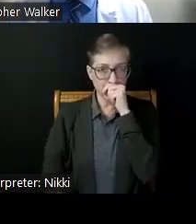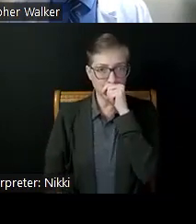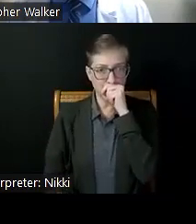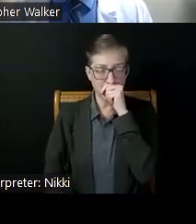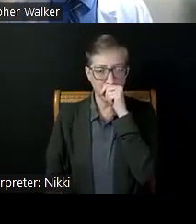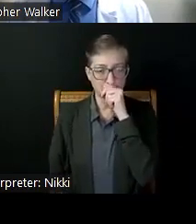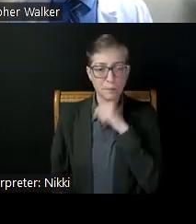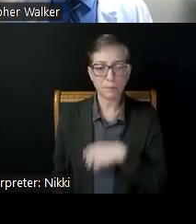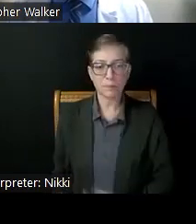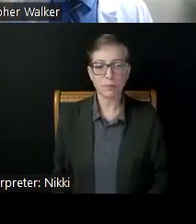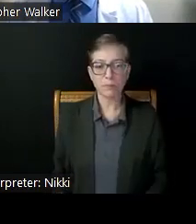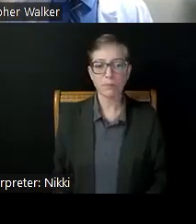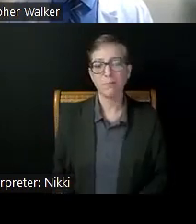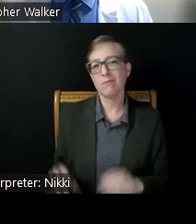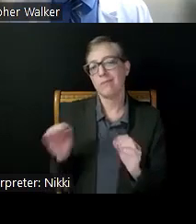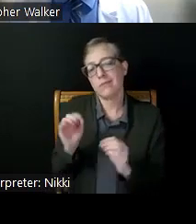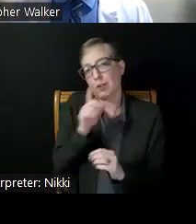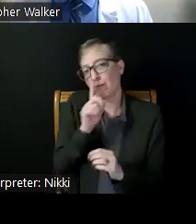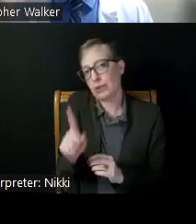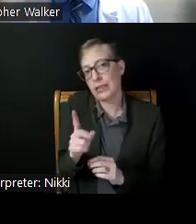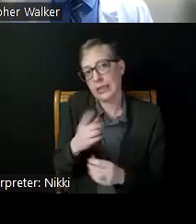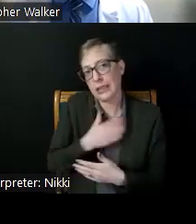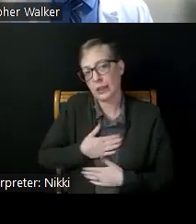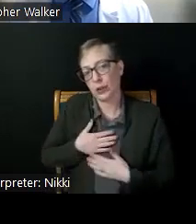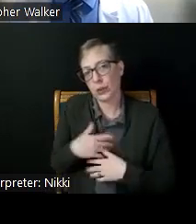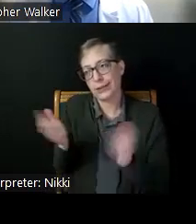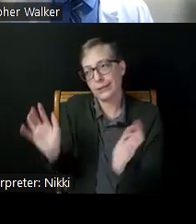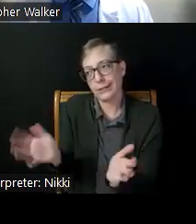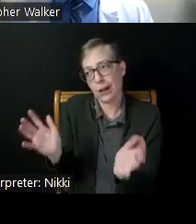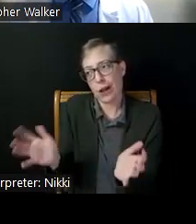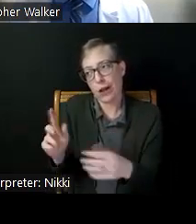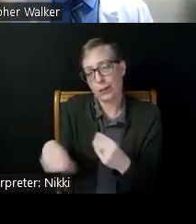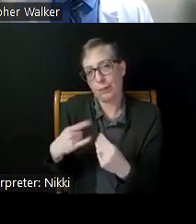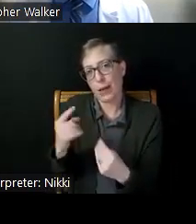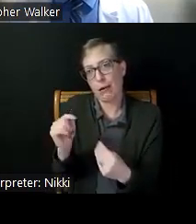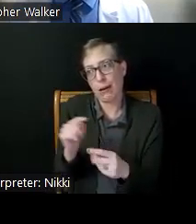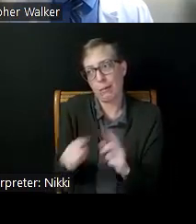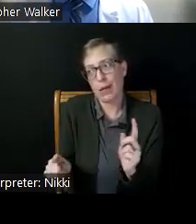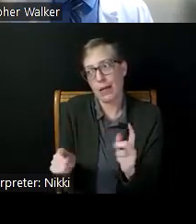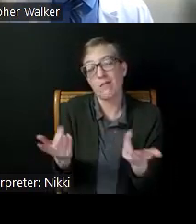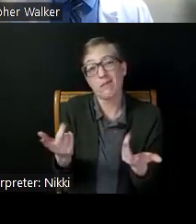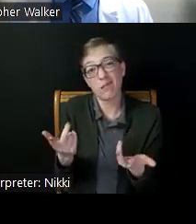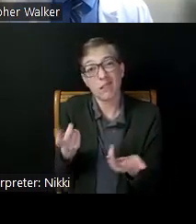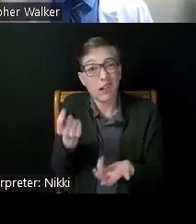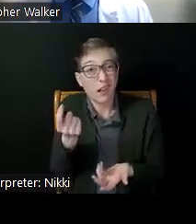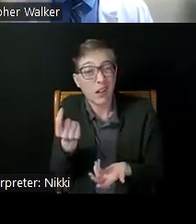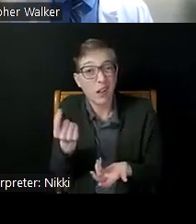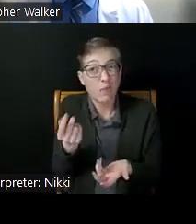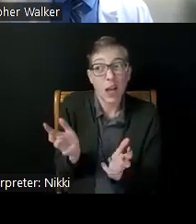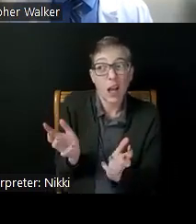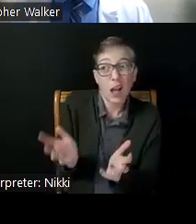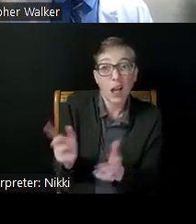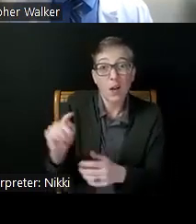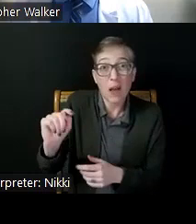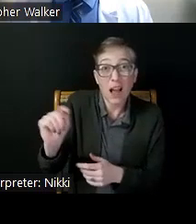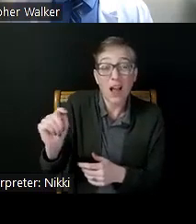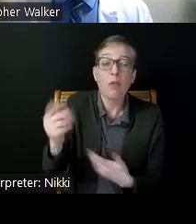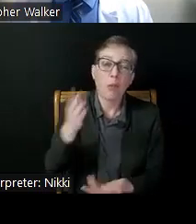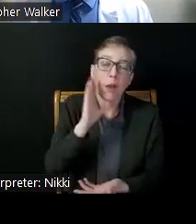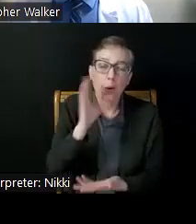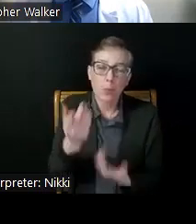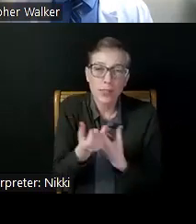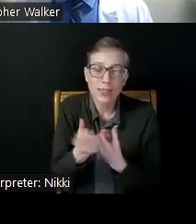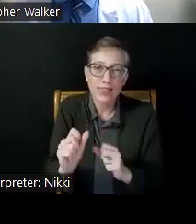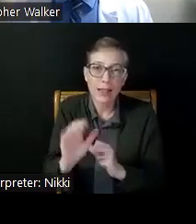No one really likes to talk about it, but a little bathroom talk may save your life. Having a reliable way to detect